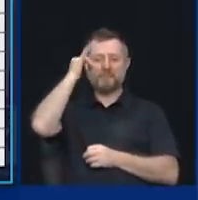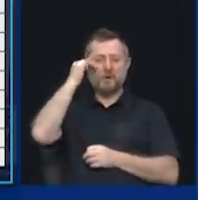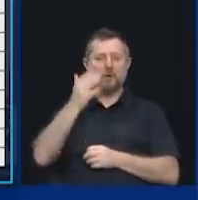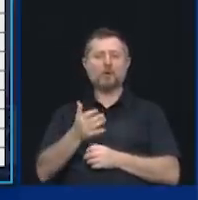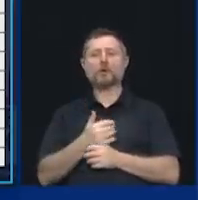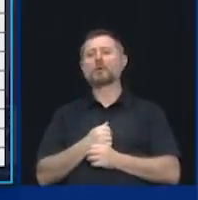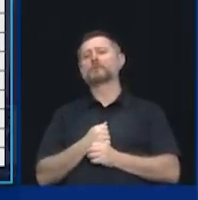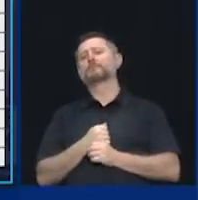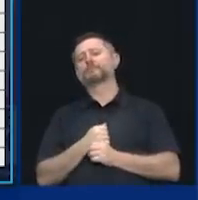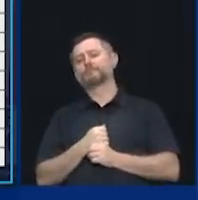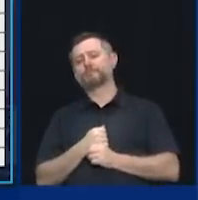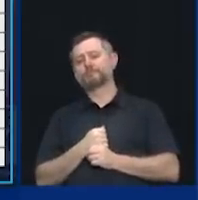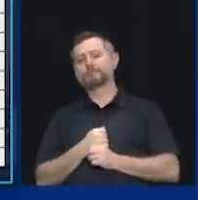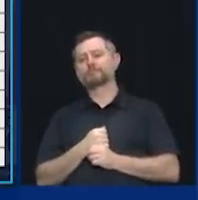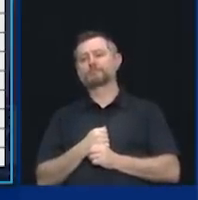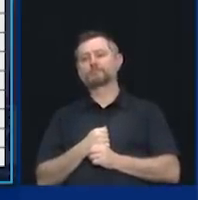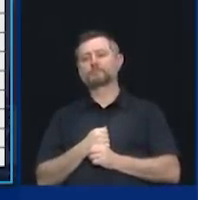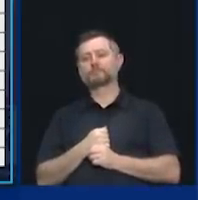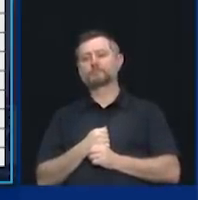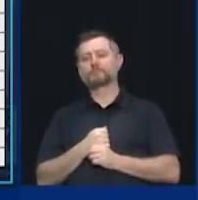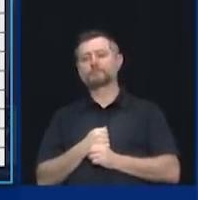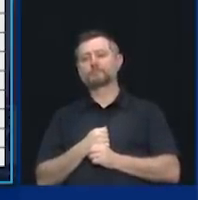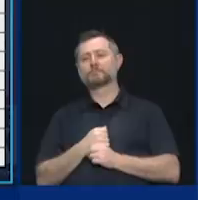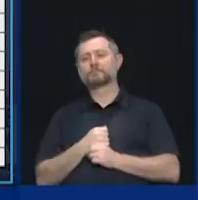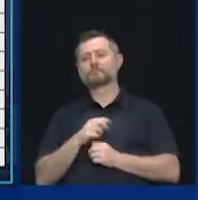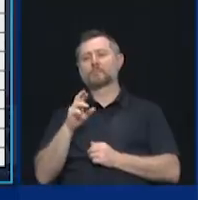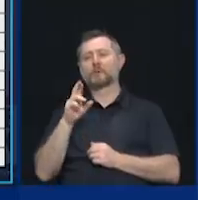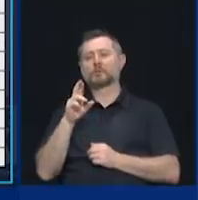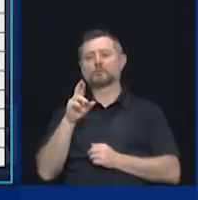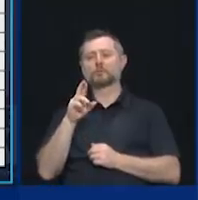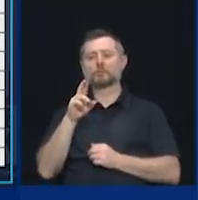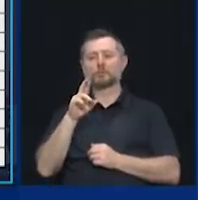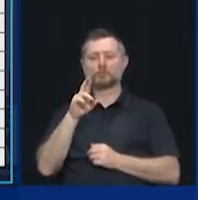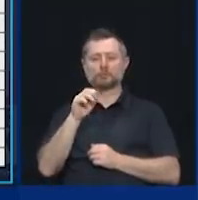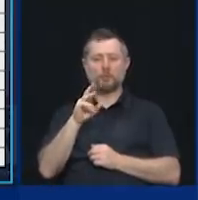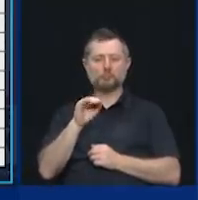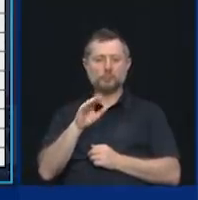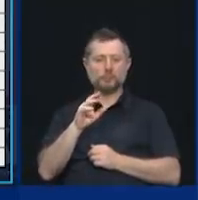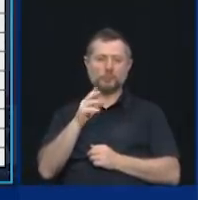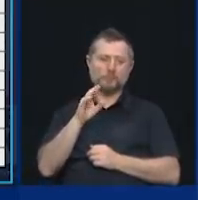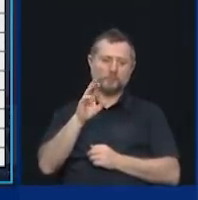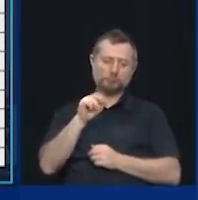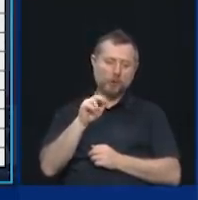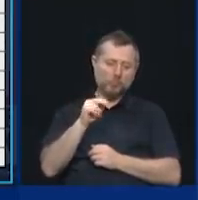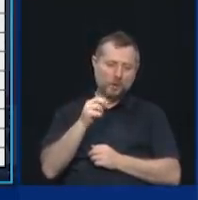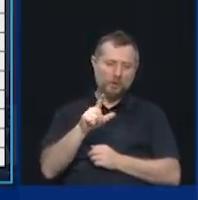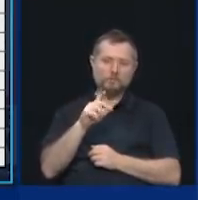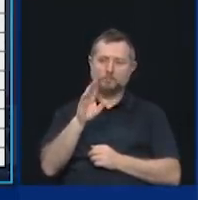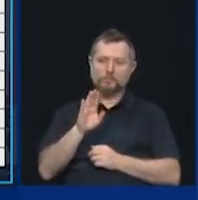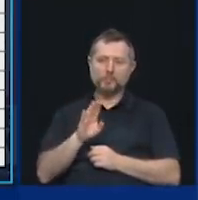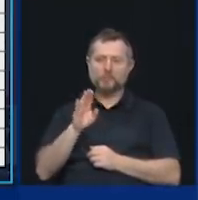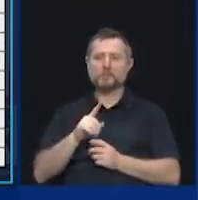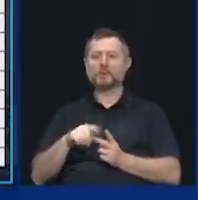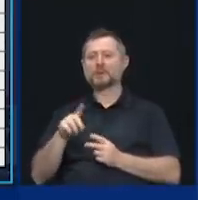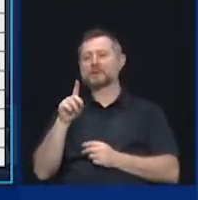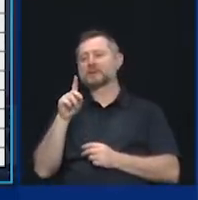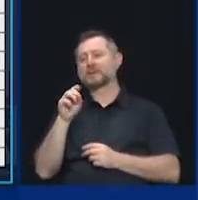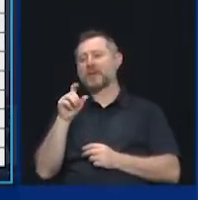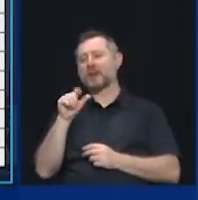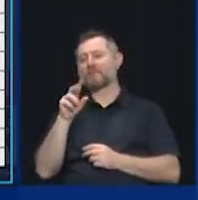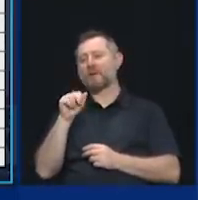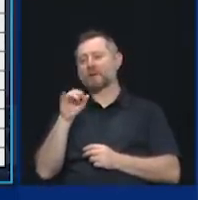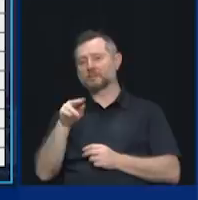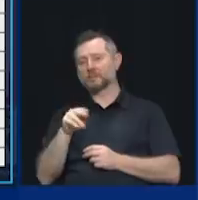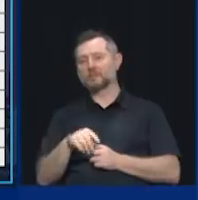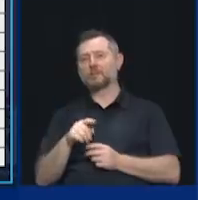of Buffalo in Erie County. Crown Heights, Brooklyn. Borough Park, Brooklyn. Delavan and Cattaraugus, Baychester